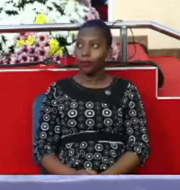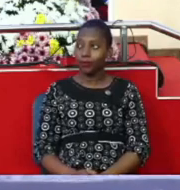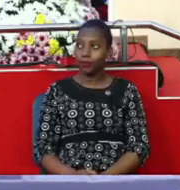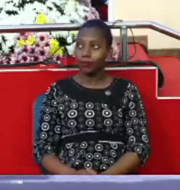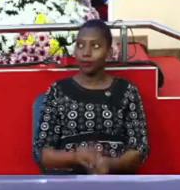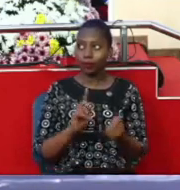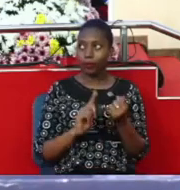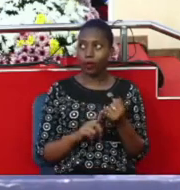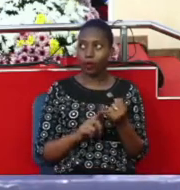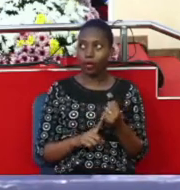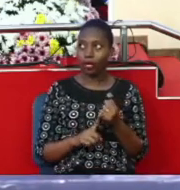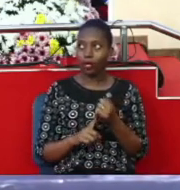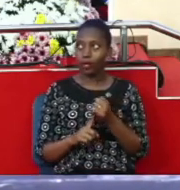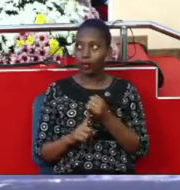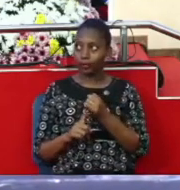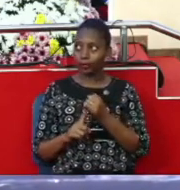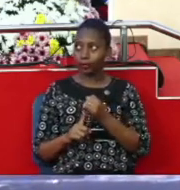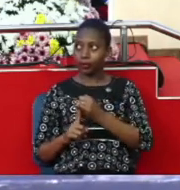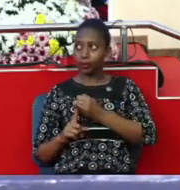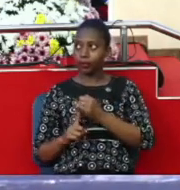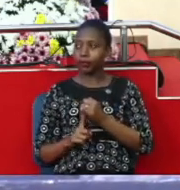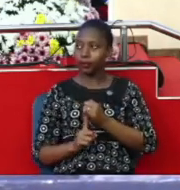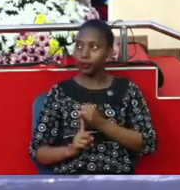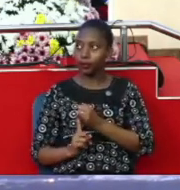One of it is to tone my